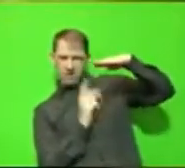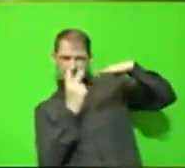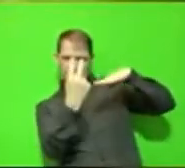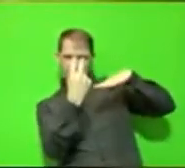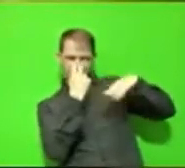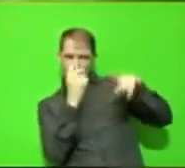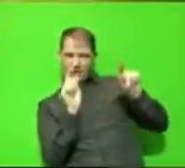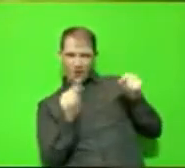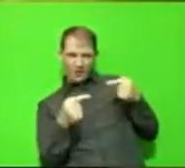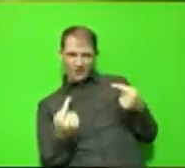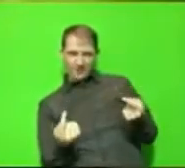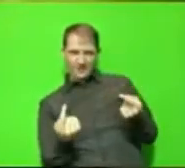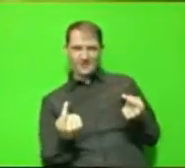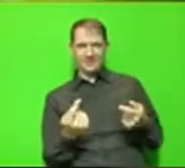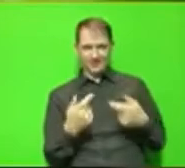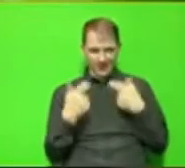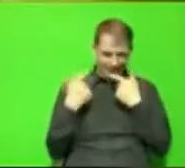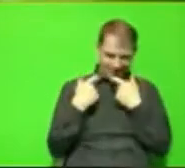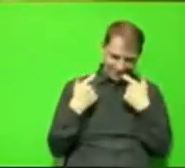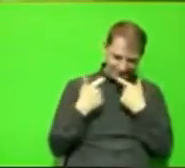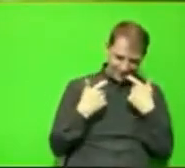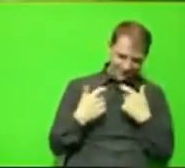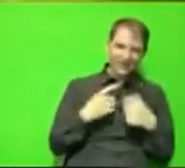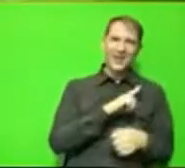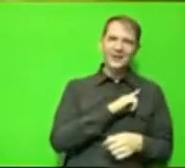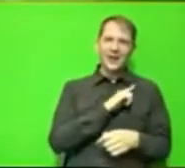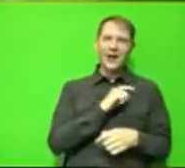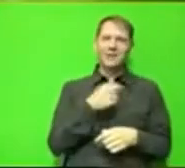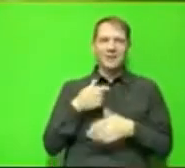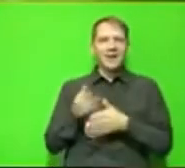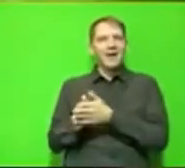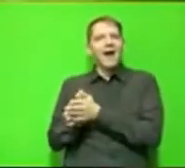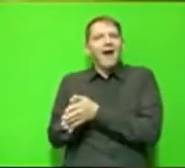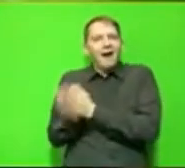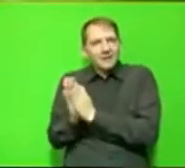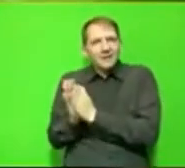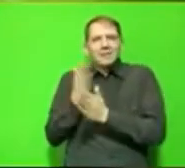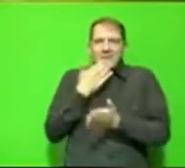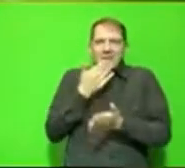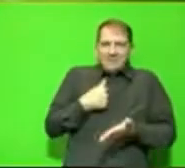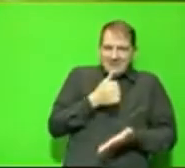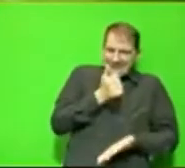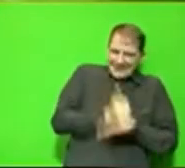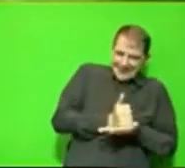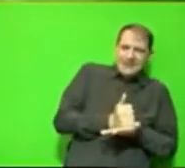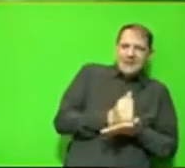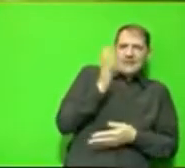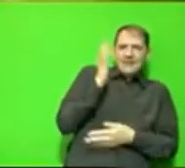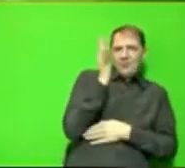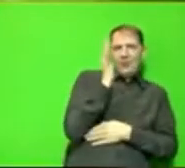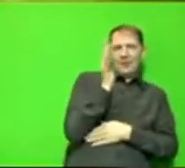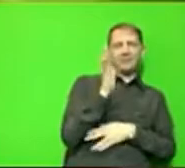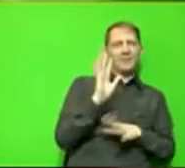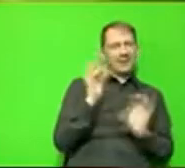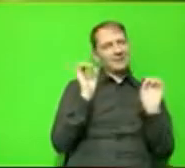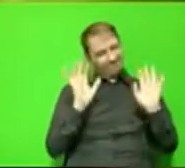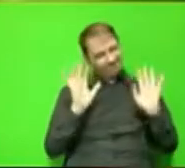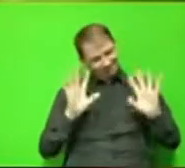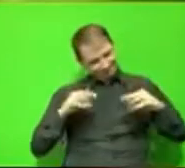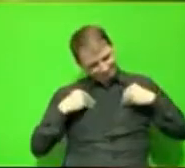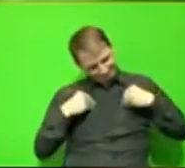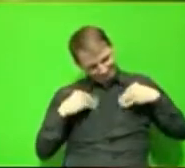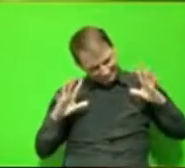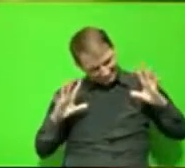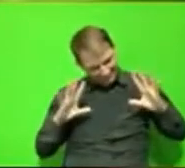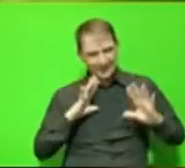thank you very much, Chairperson of this session, Honourable Pule, the Deputy Speaker of our National